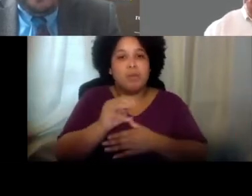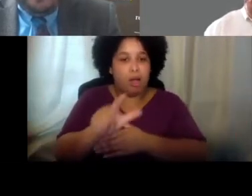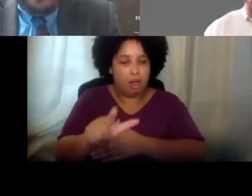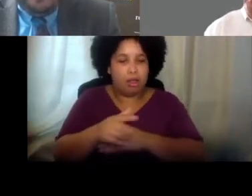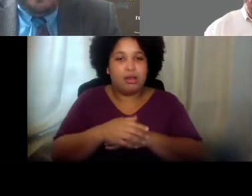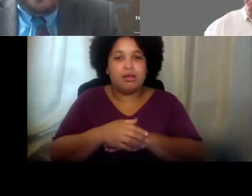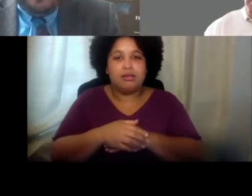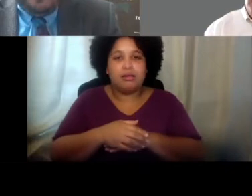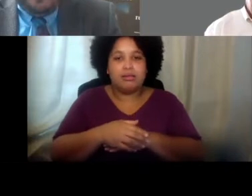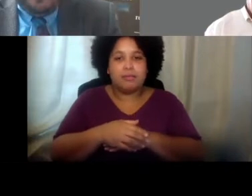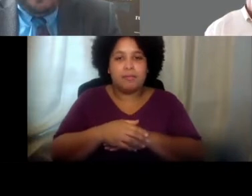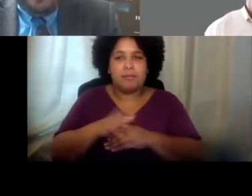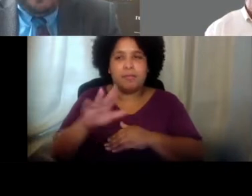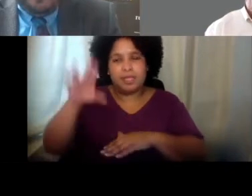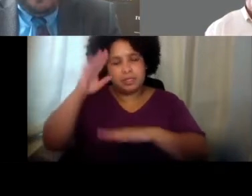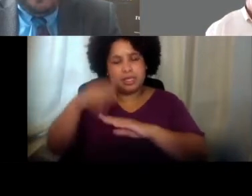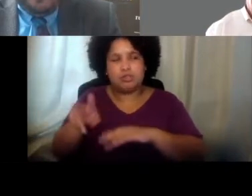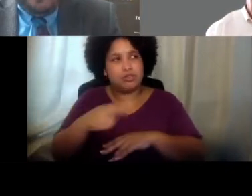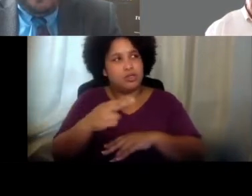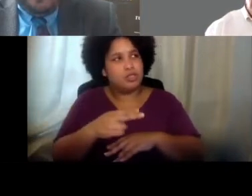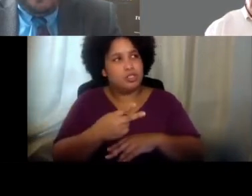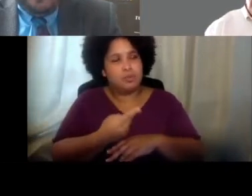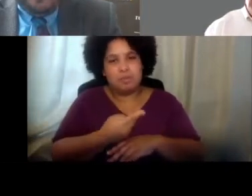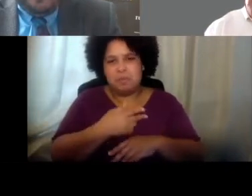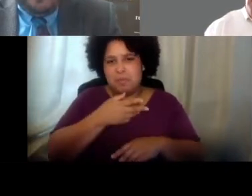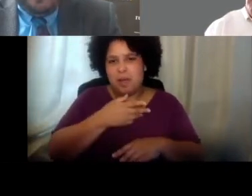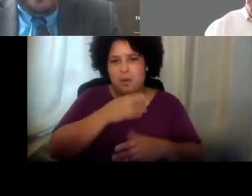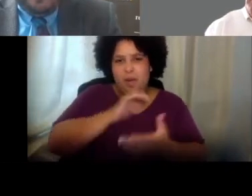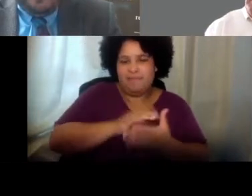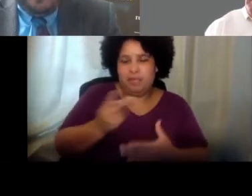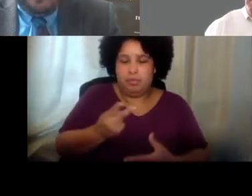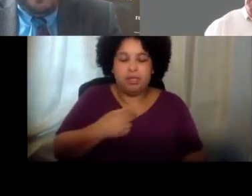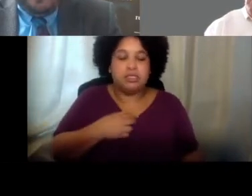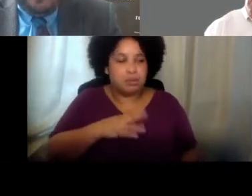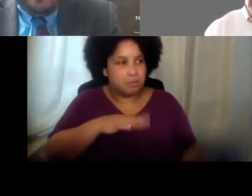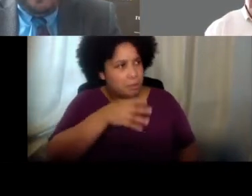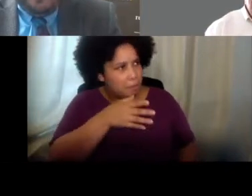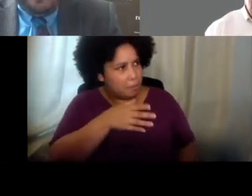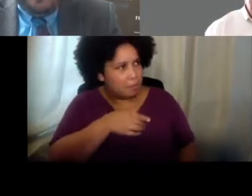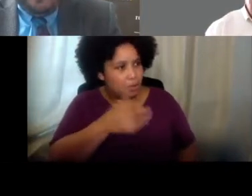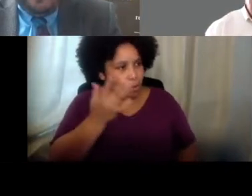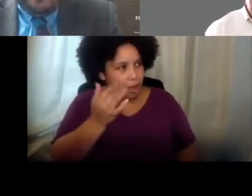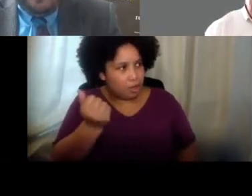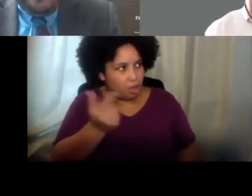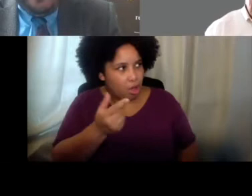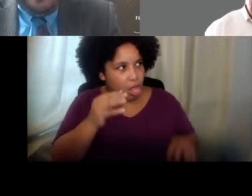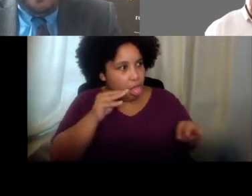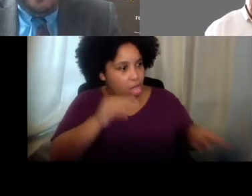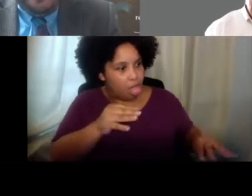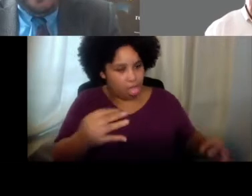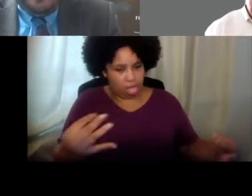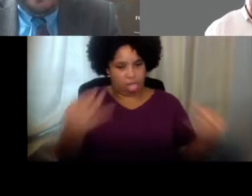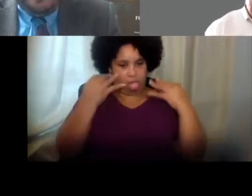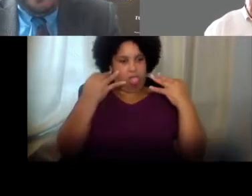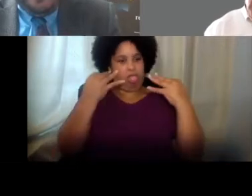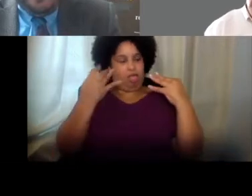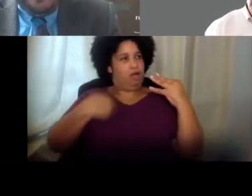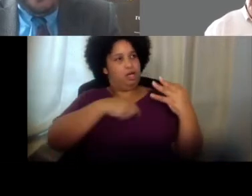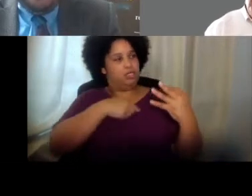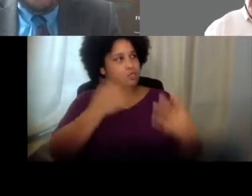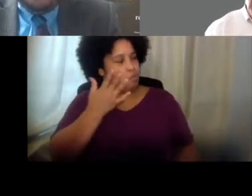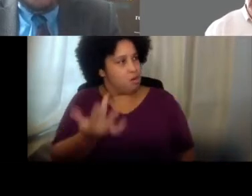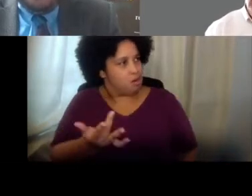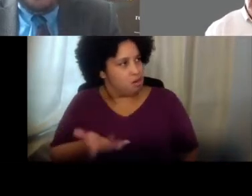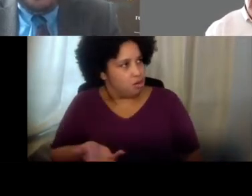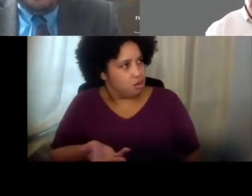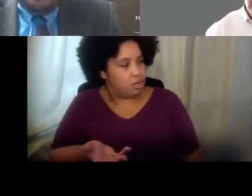he turned to his mom and I and said, "Mom, why is everybody staring at us?" And it was the